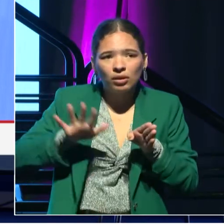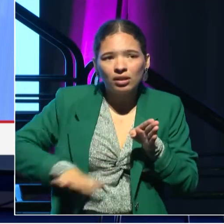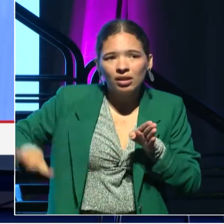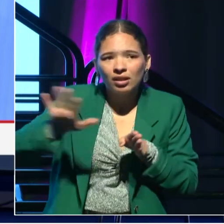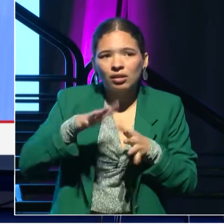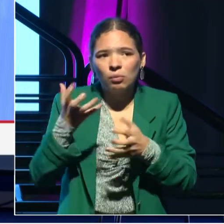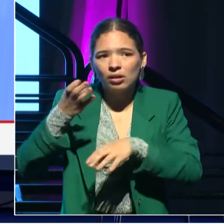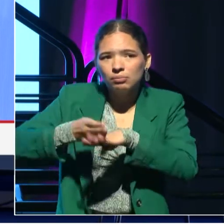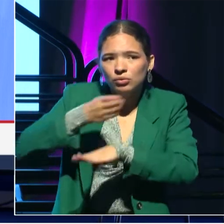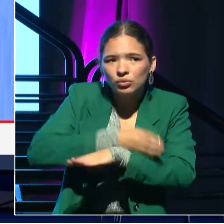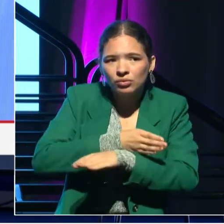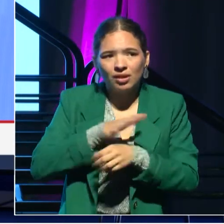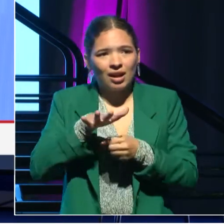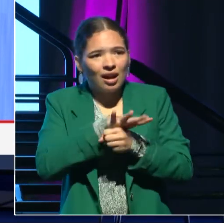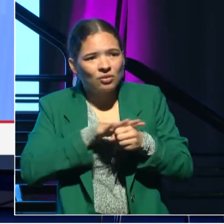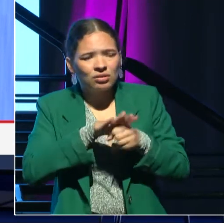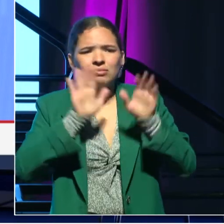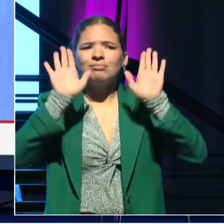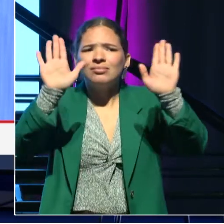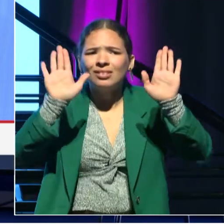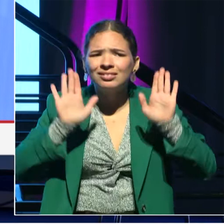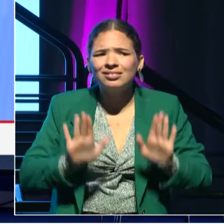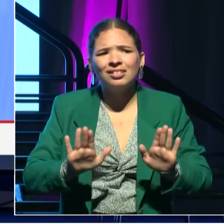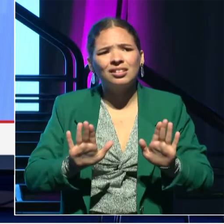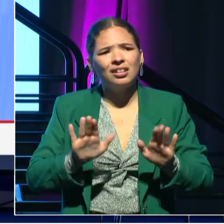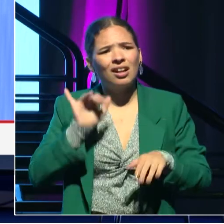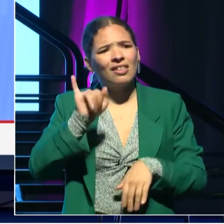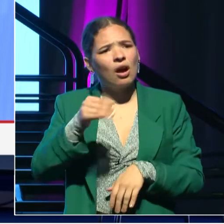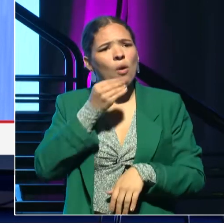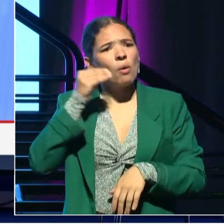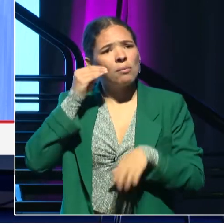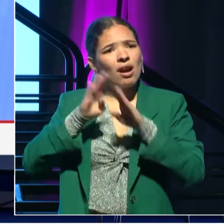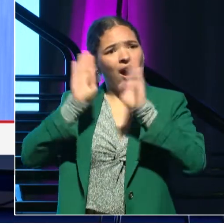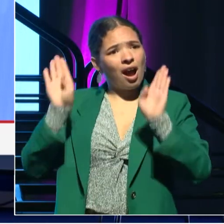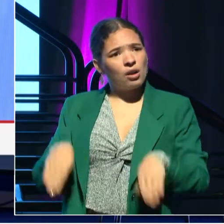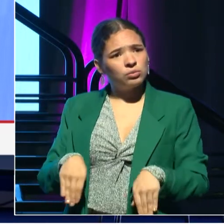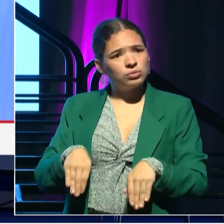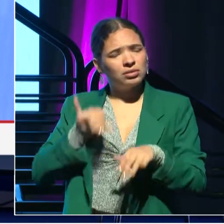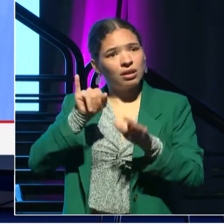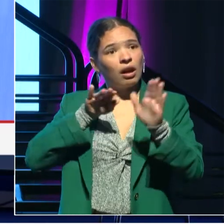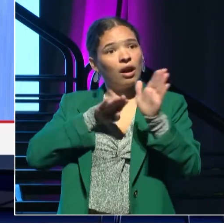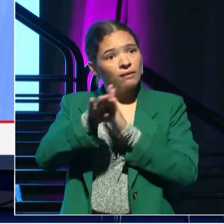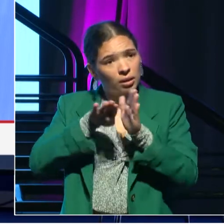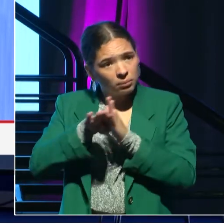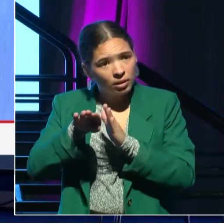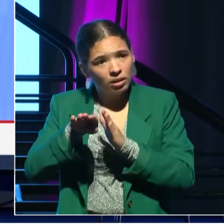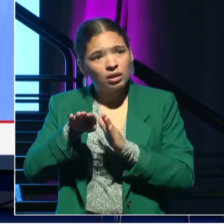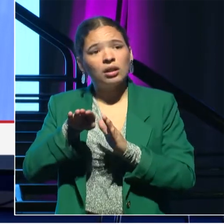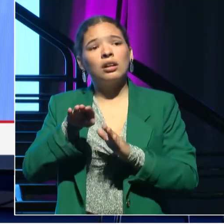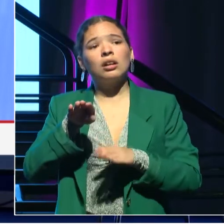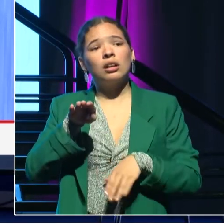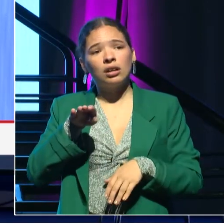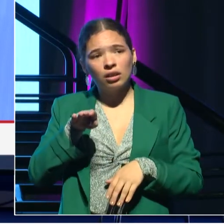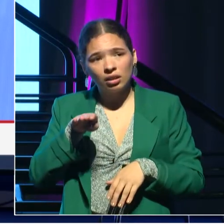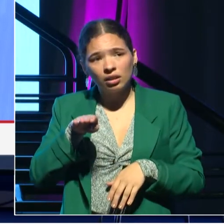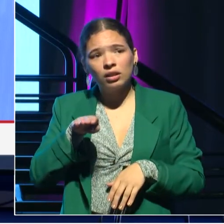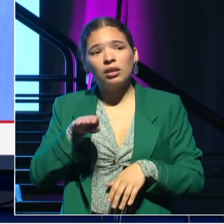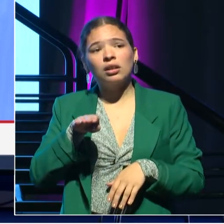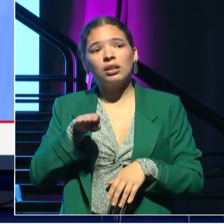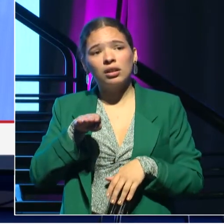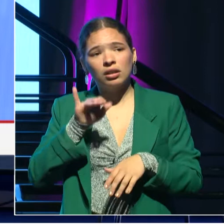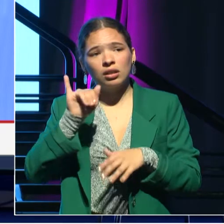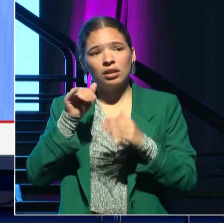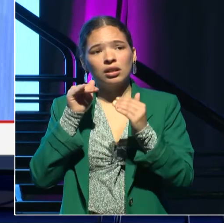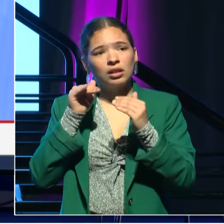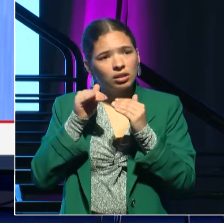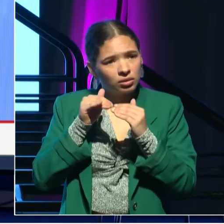And having that house and building equity in that home has allowed me to make a lot of bets on myself.